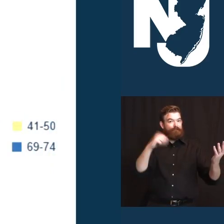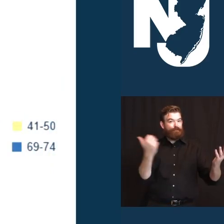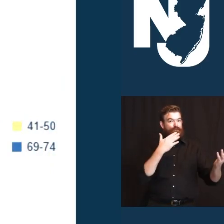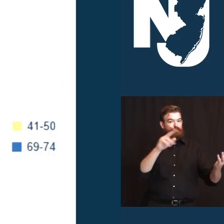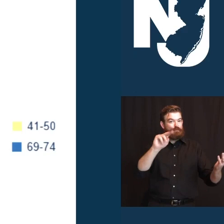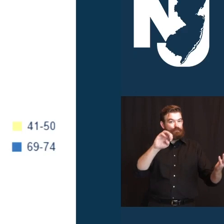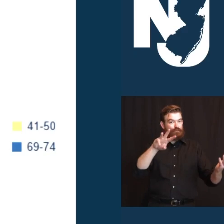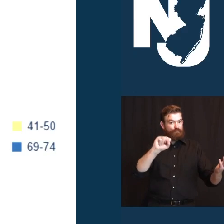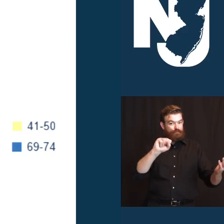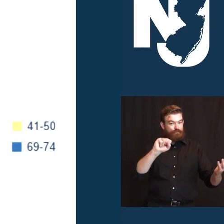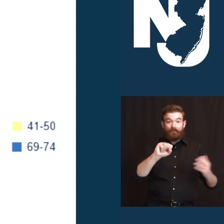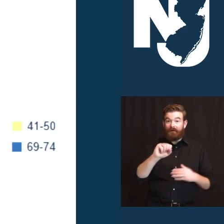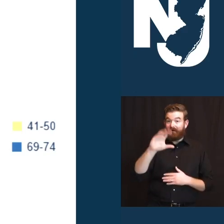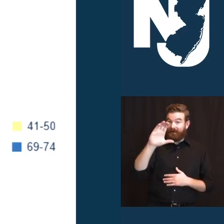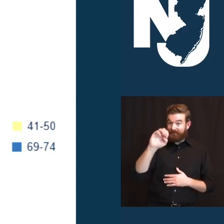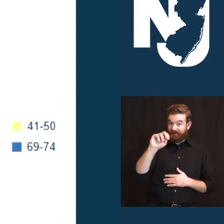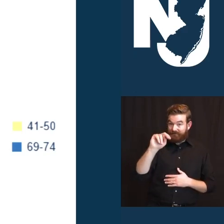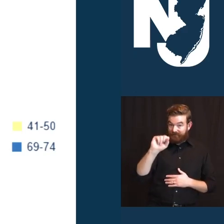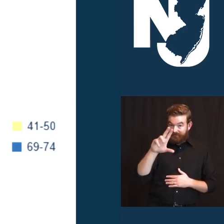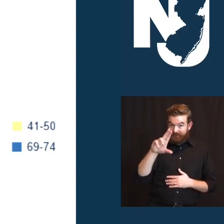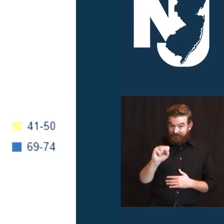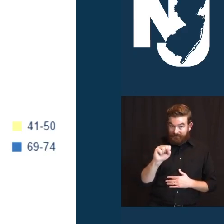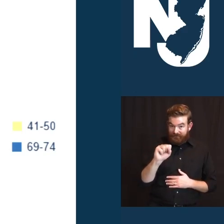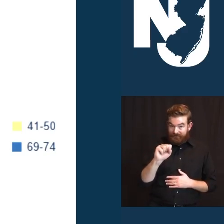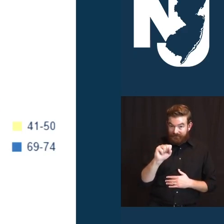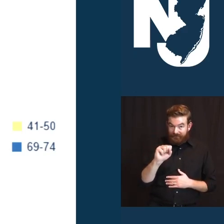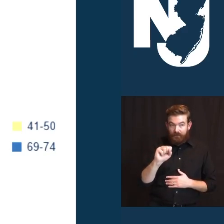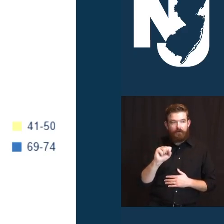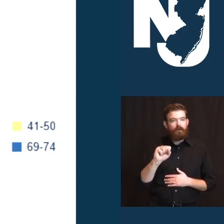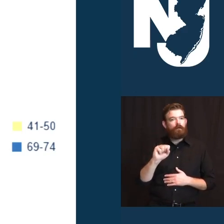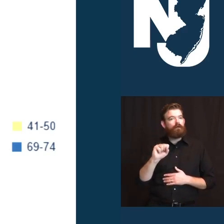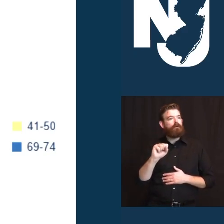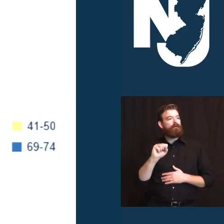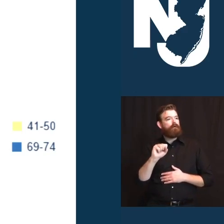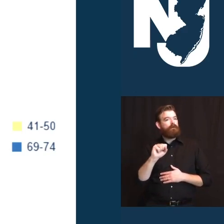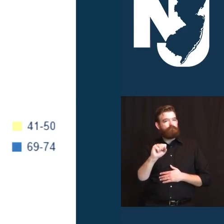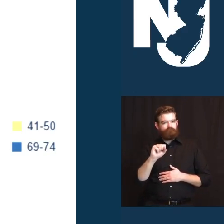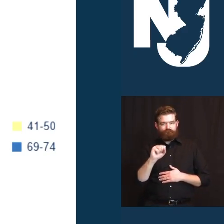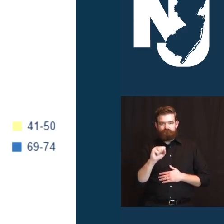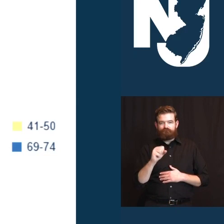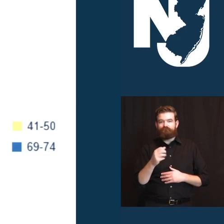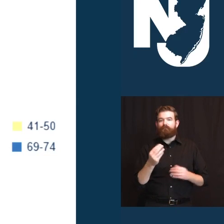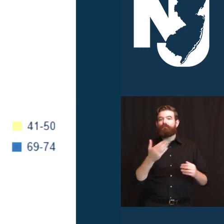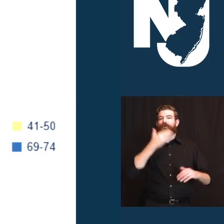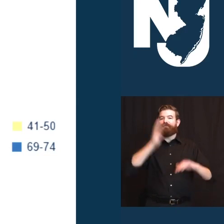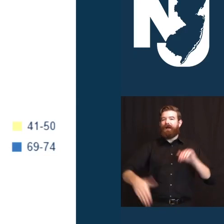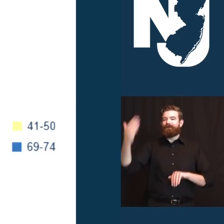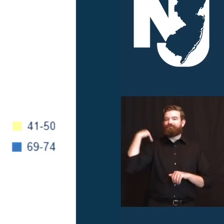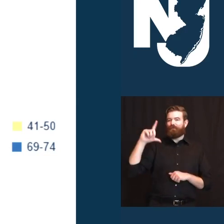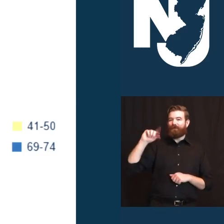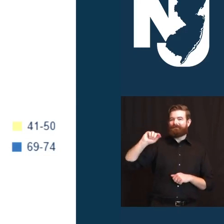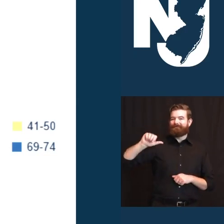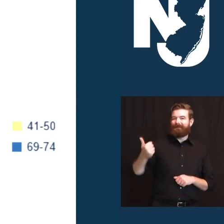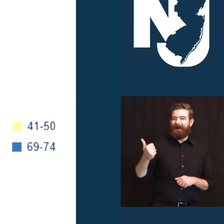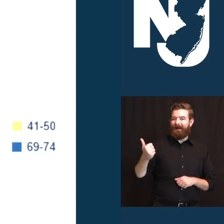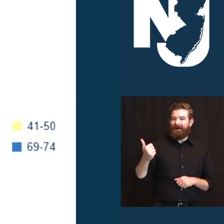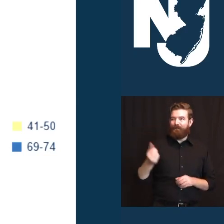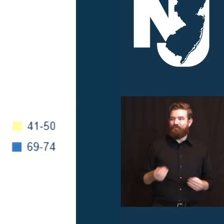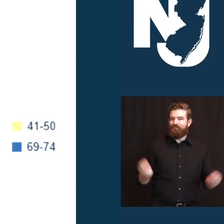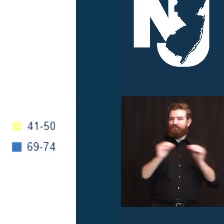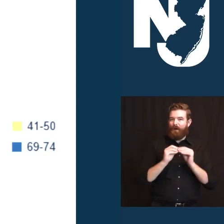exceeded those of 2010, with more New Jerseyans having self-responded this year than they did 10 years ago. As of today,